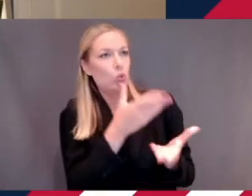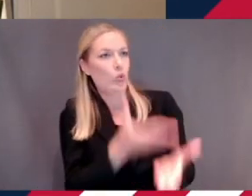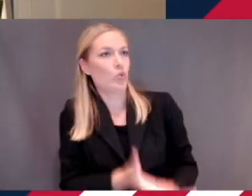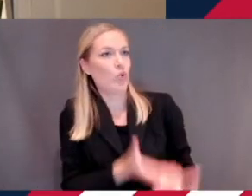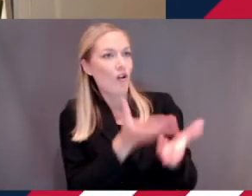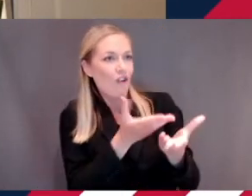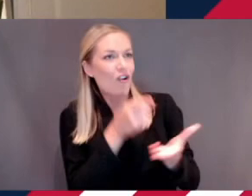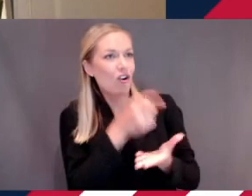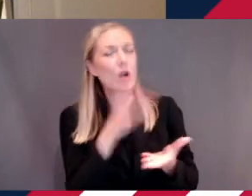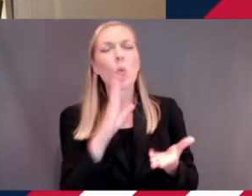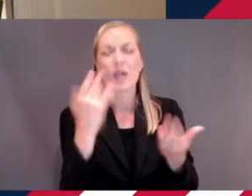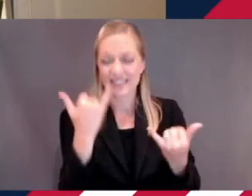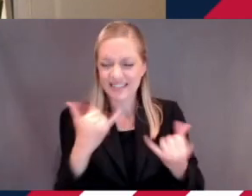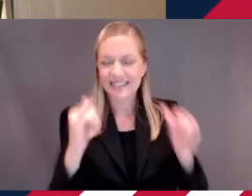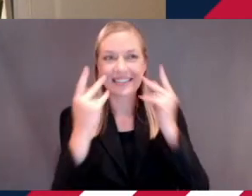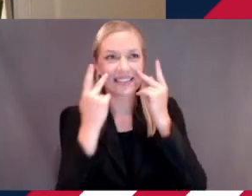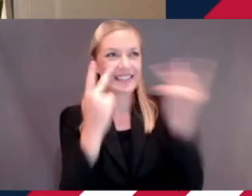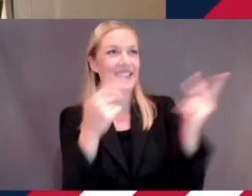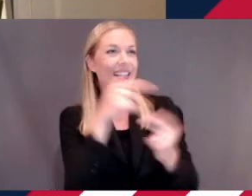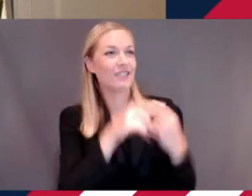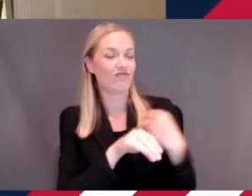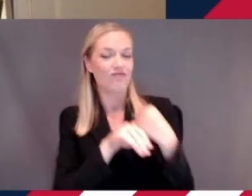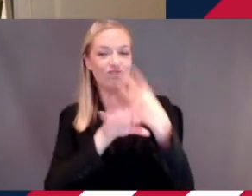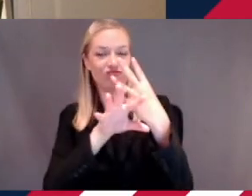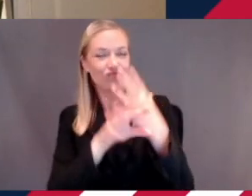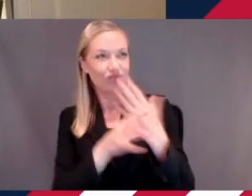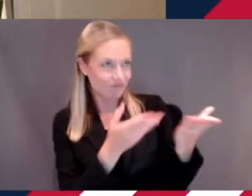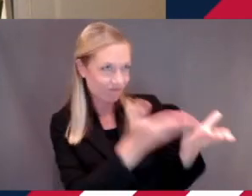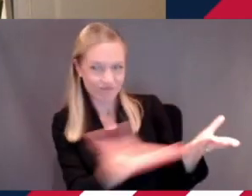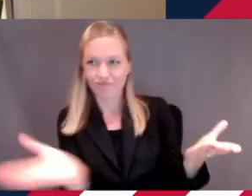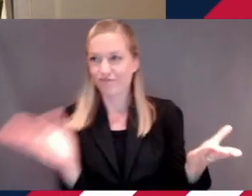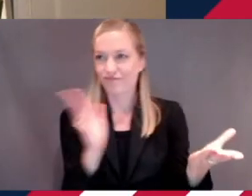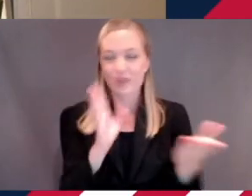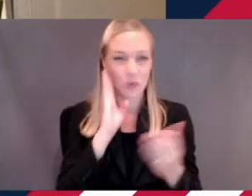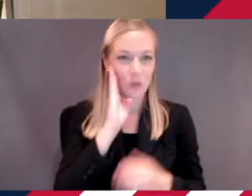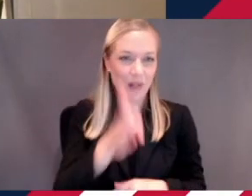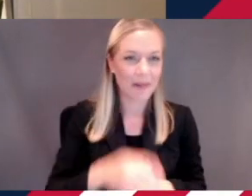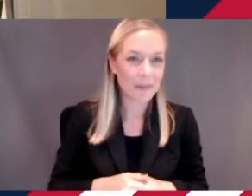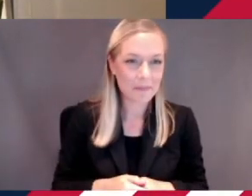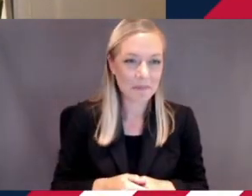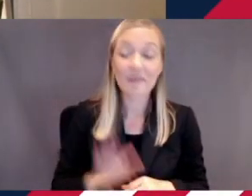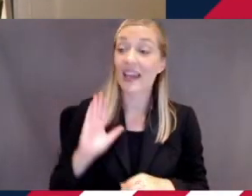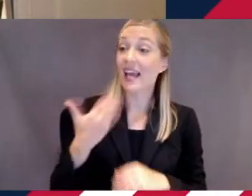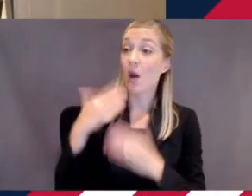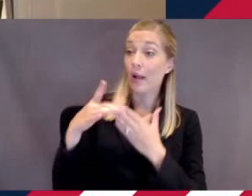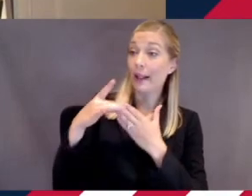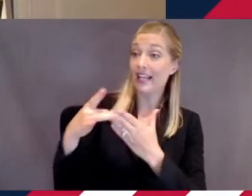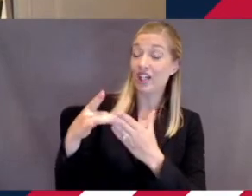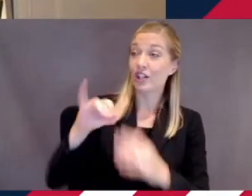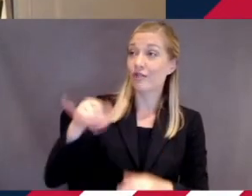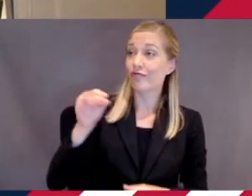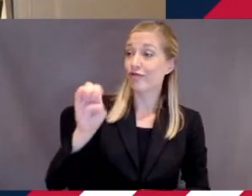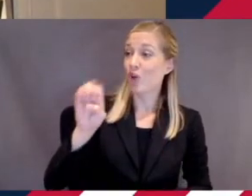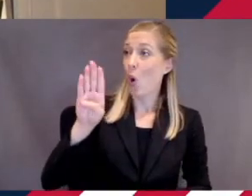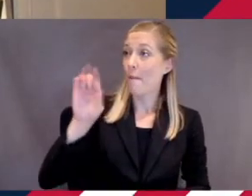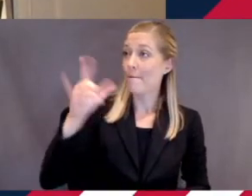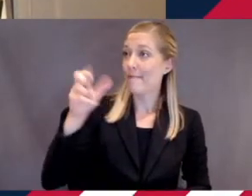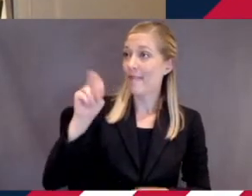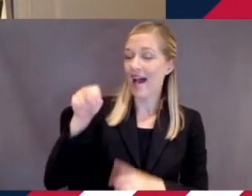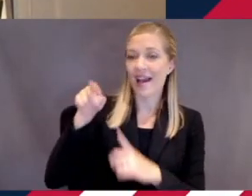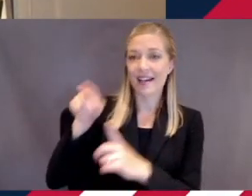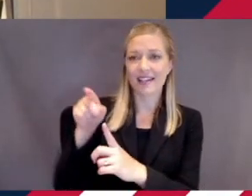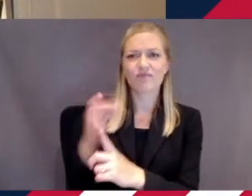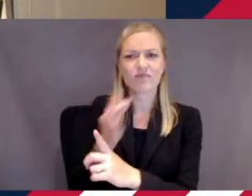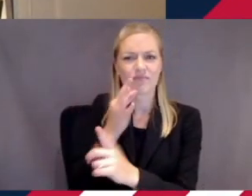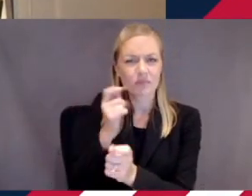and inspirational as we highlight our values. Good leadership, as Joe Biden has demonstrated, means being able to adapt to